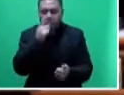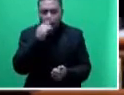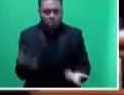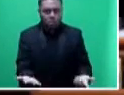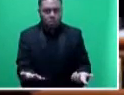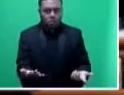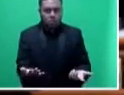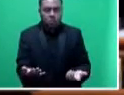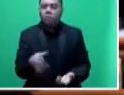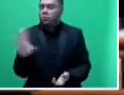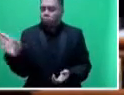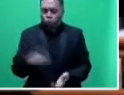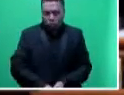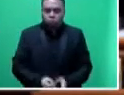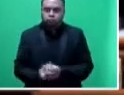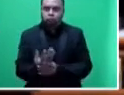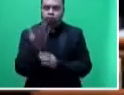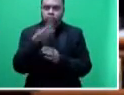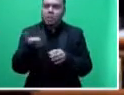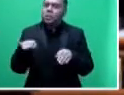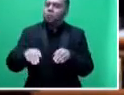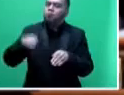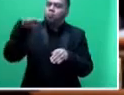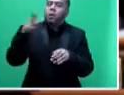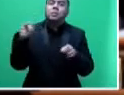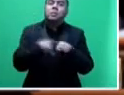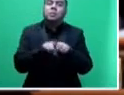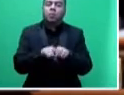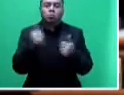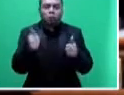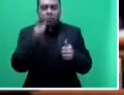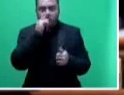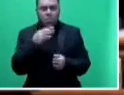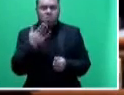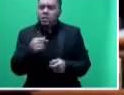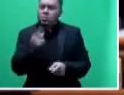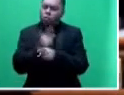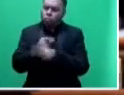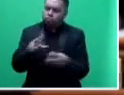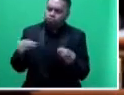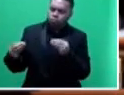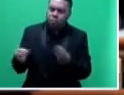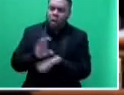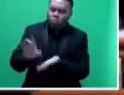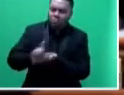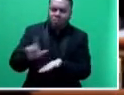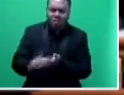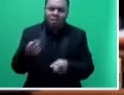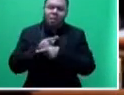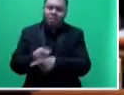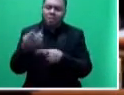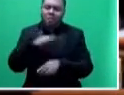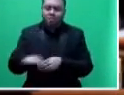our children grow up as good human beings has never been before important. Parents, please talk to your children. Watch over them, give them their guidance, and